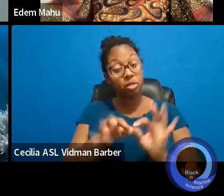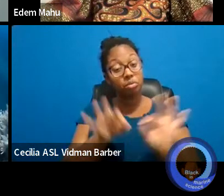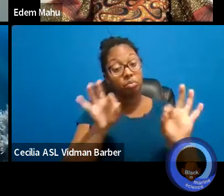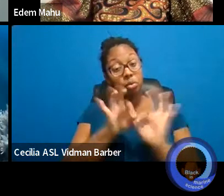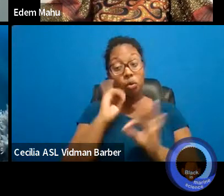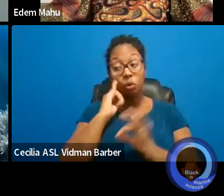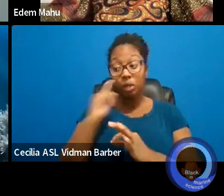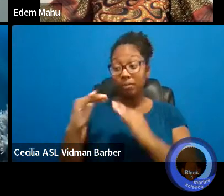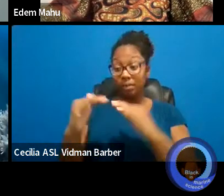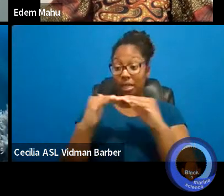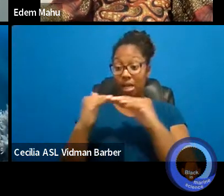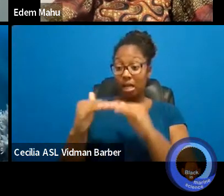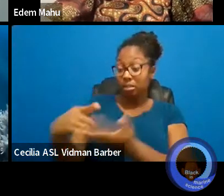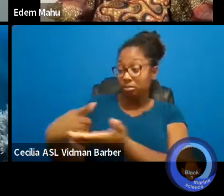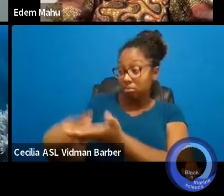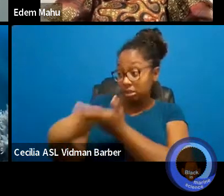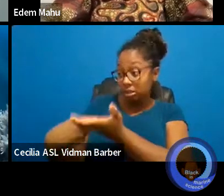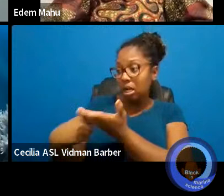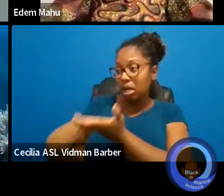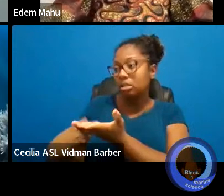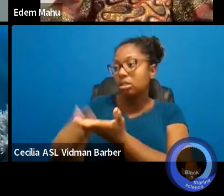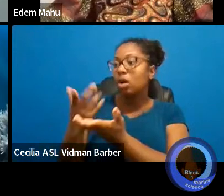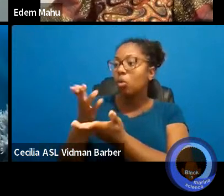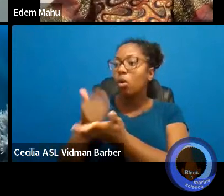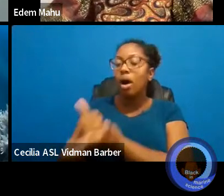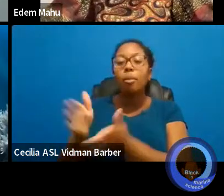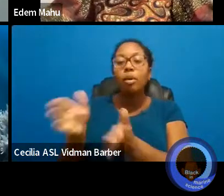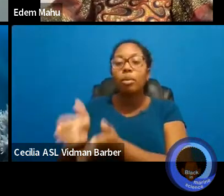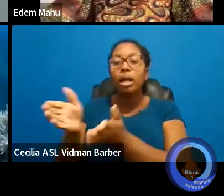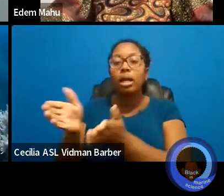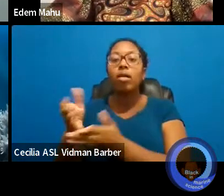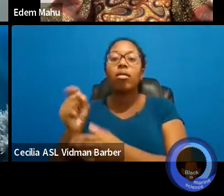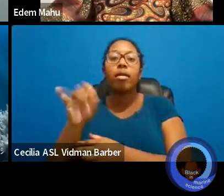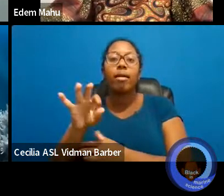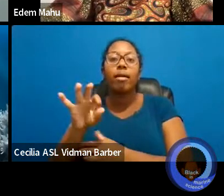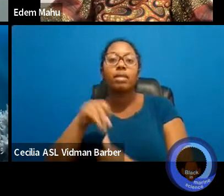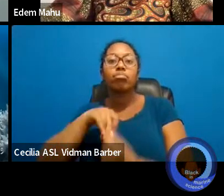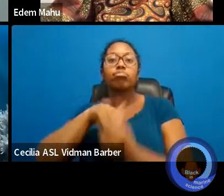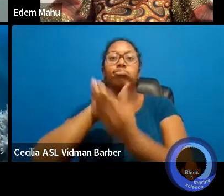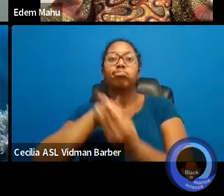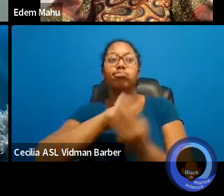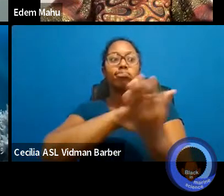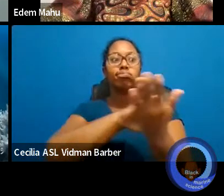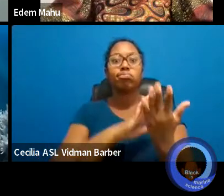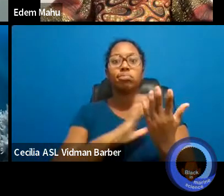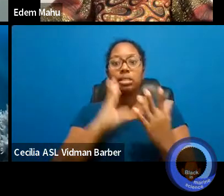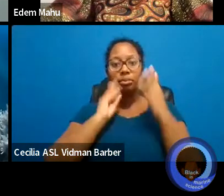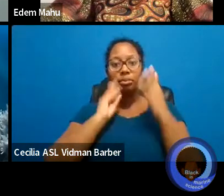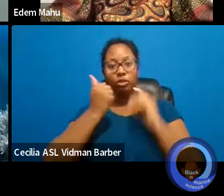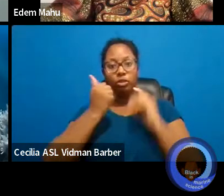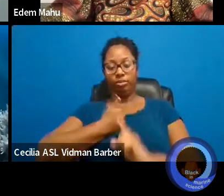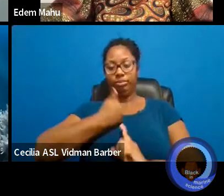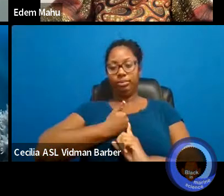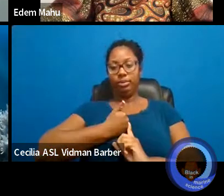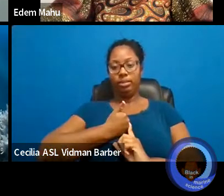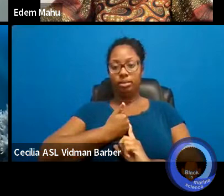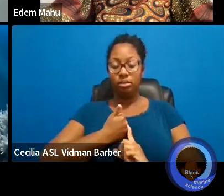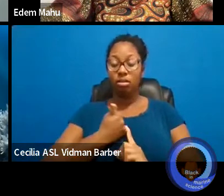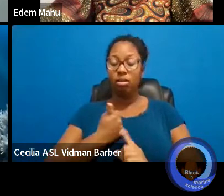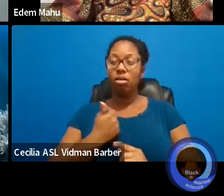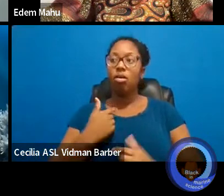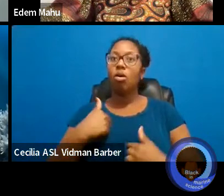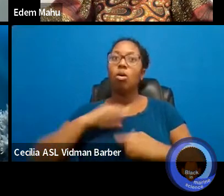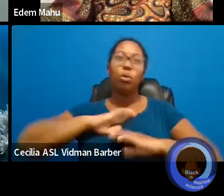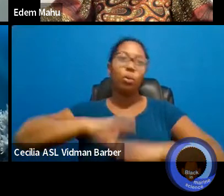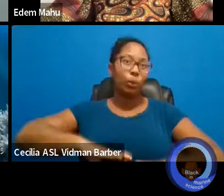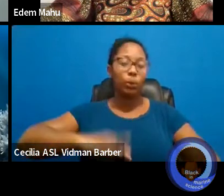you just in case you might have those experiences, or even, to say to yourself, I'm very lucky that I have